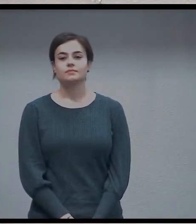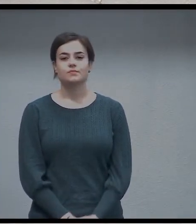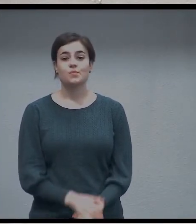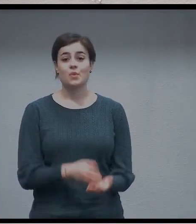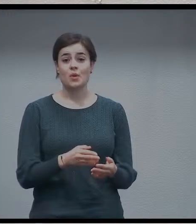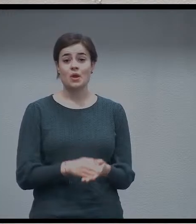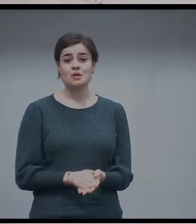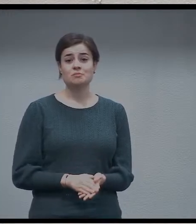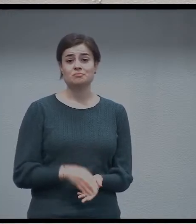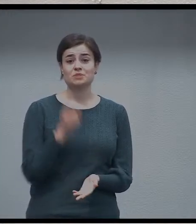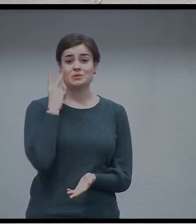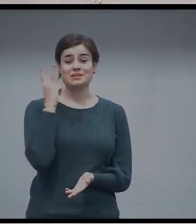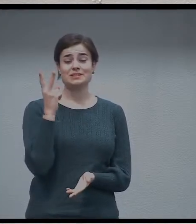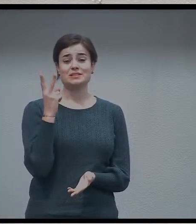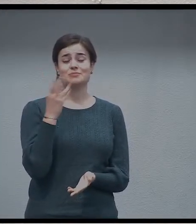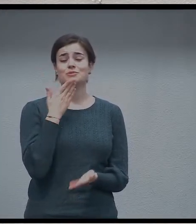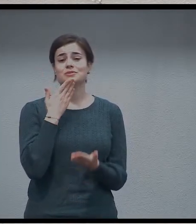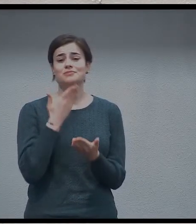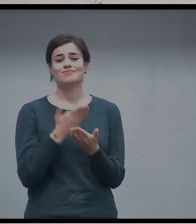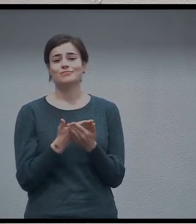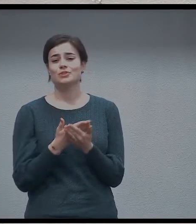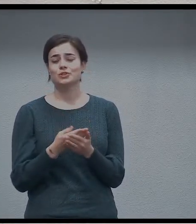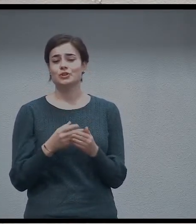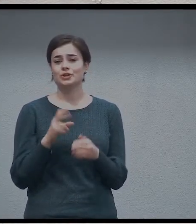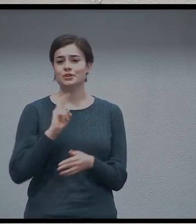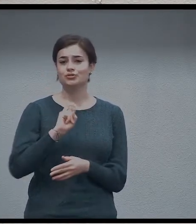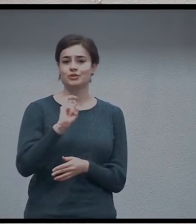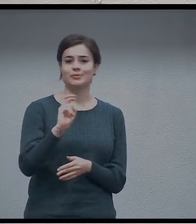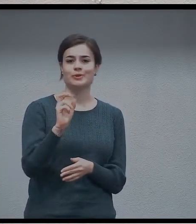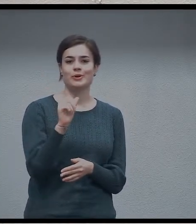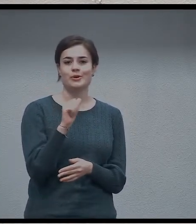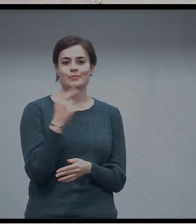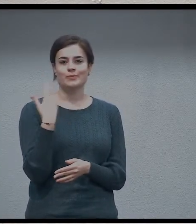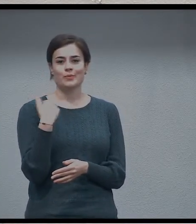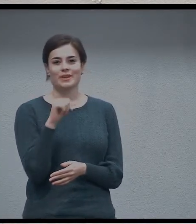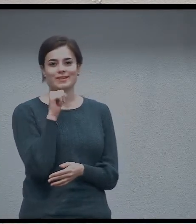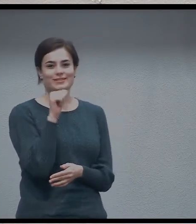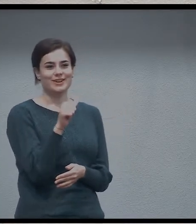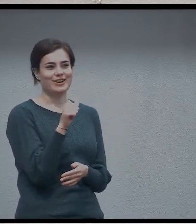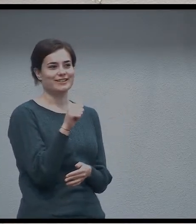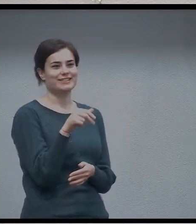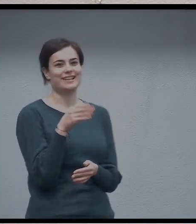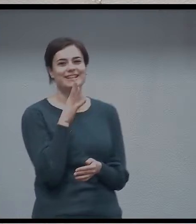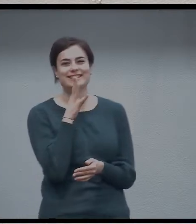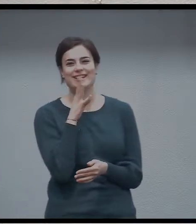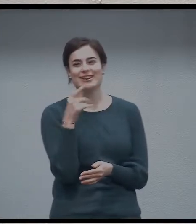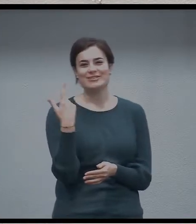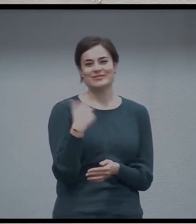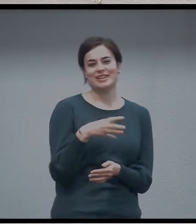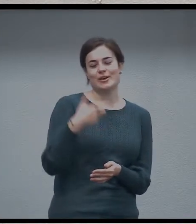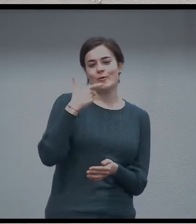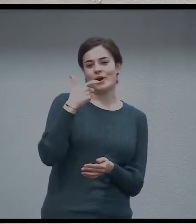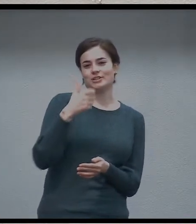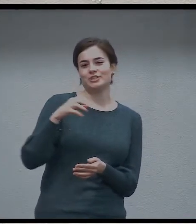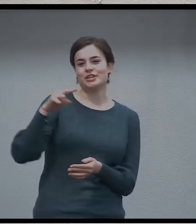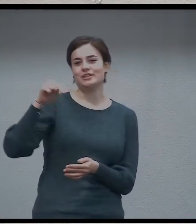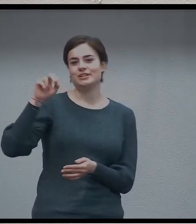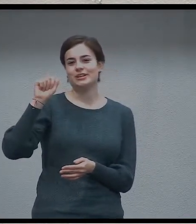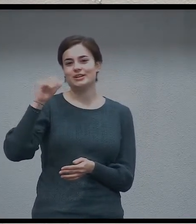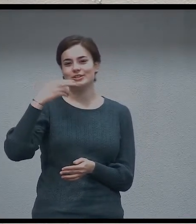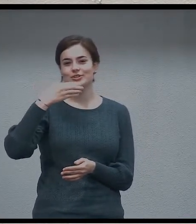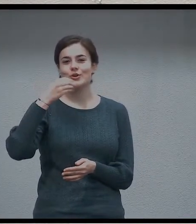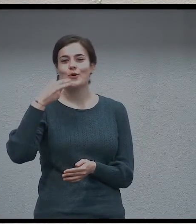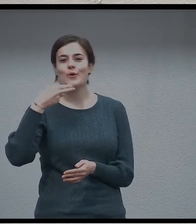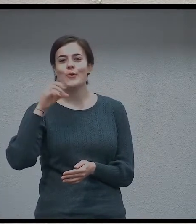Well, as you can tell, it was a good trip. We didn't even get to mention that we watched Nacho Libre with the orphans, but we